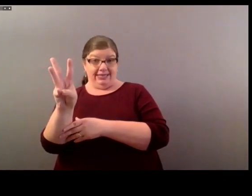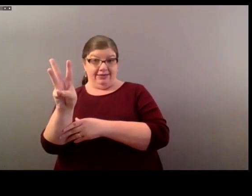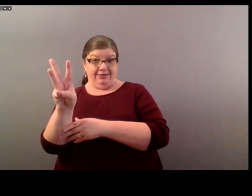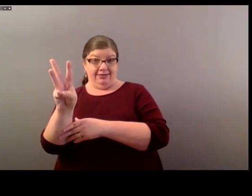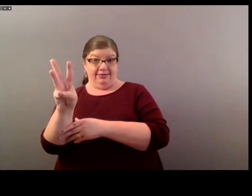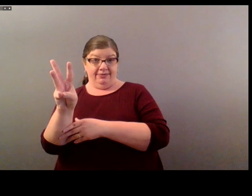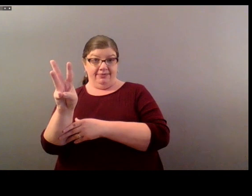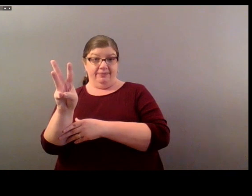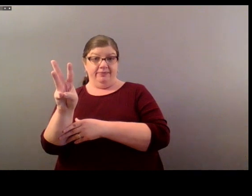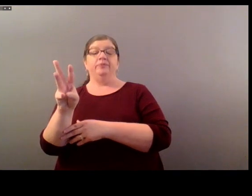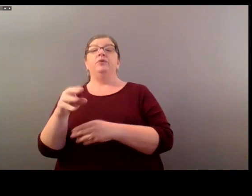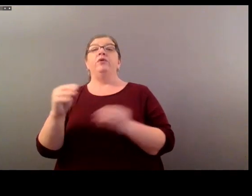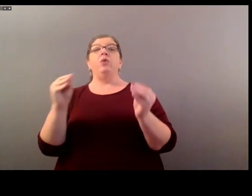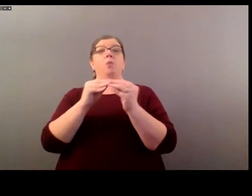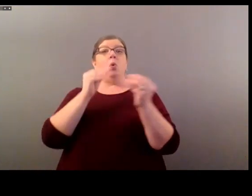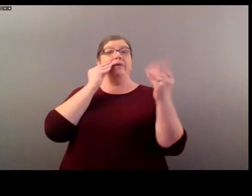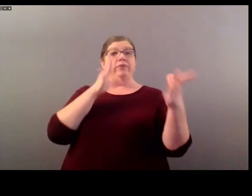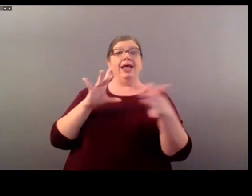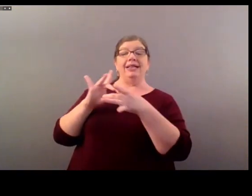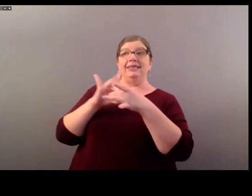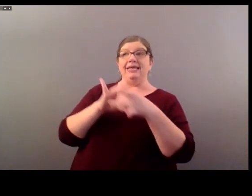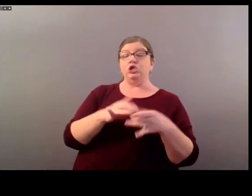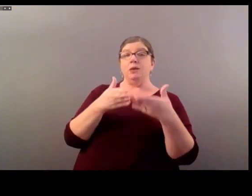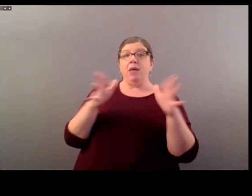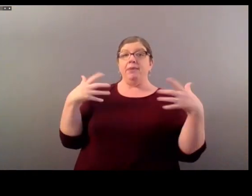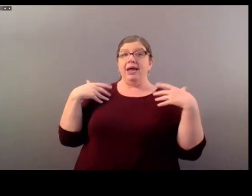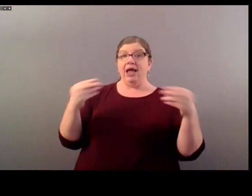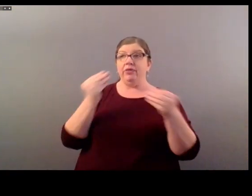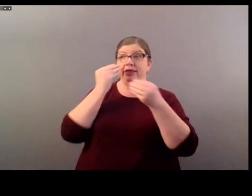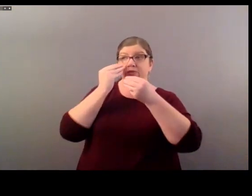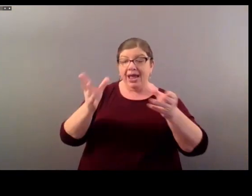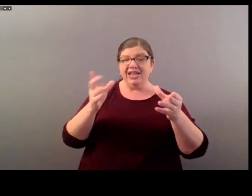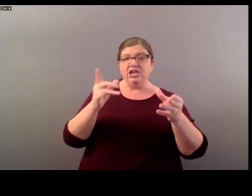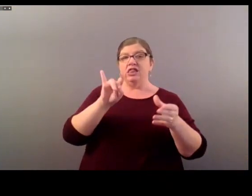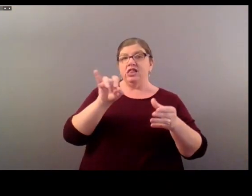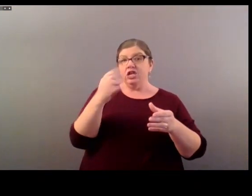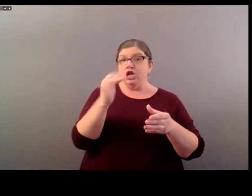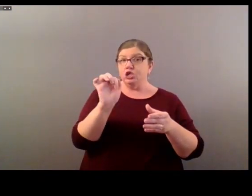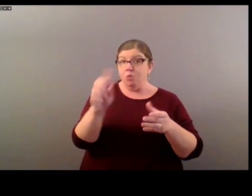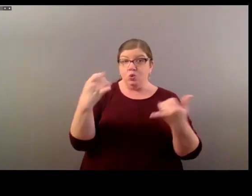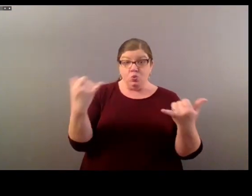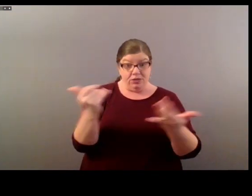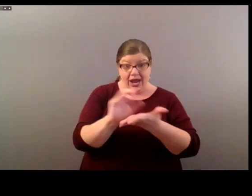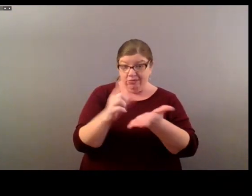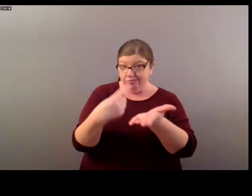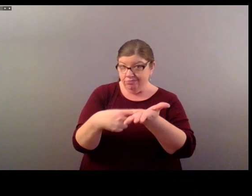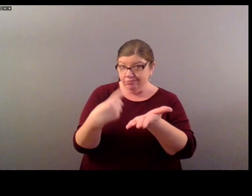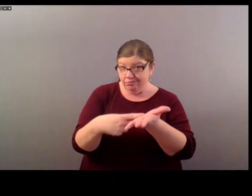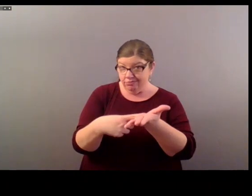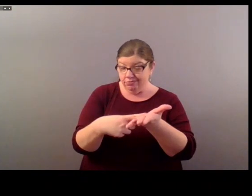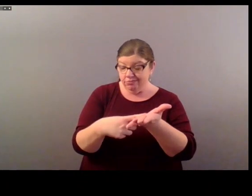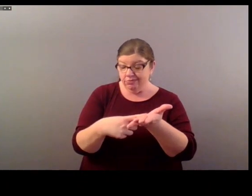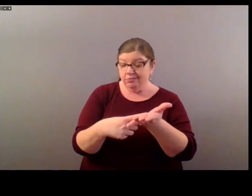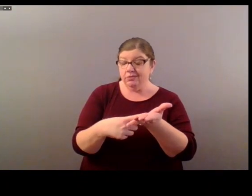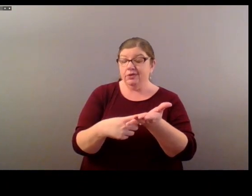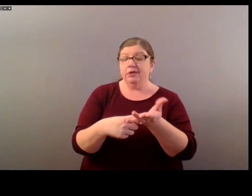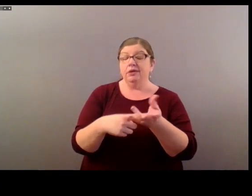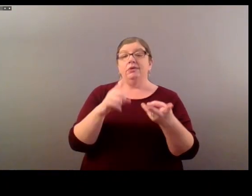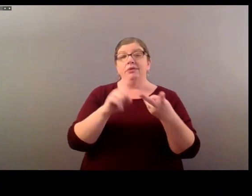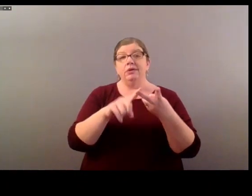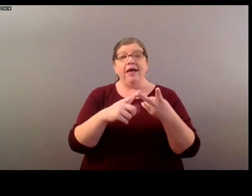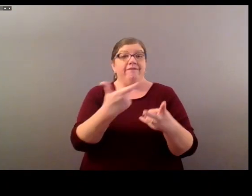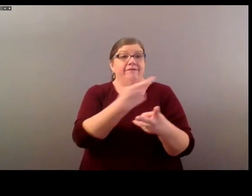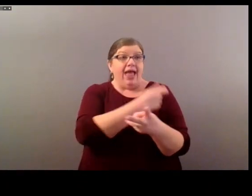more information and links to the county's public health data dashboard that was discussed in tonight's press conference, as well as